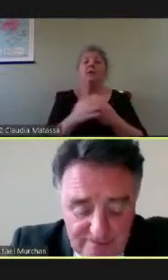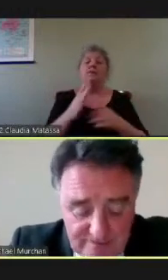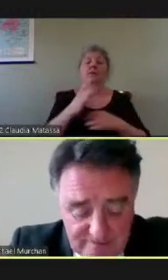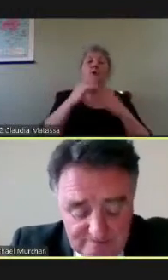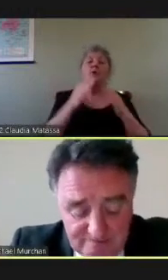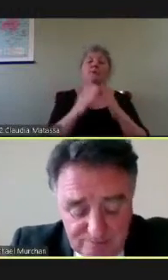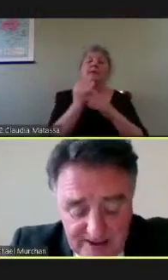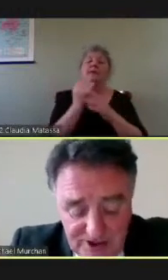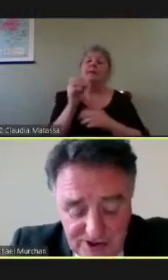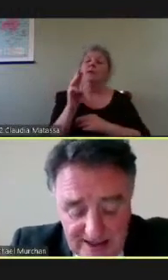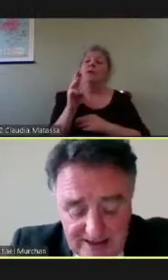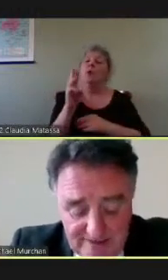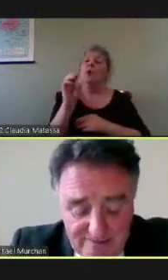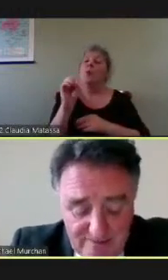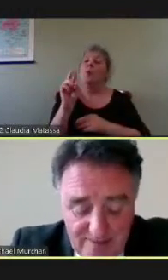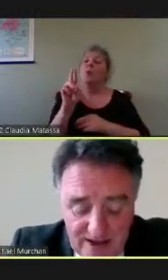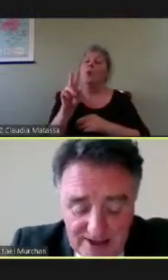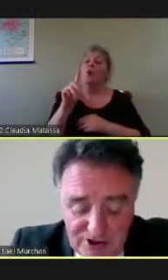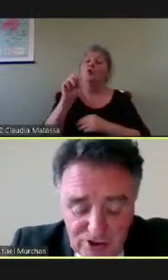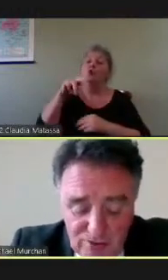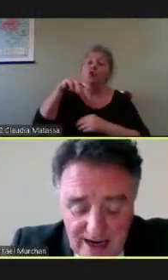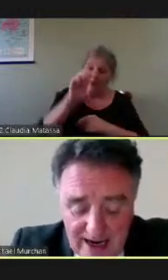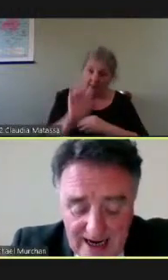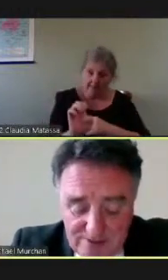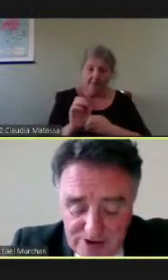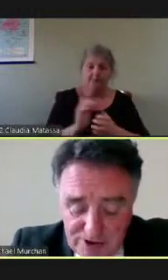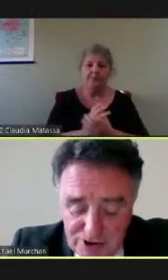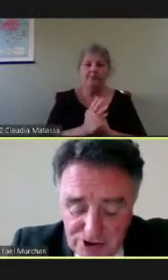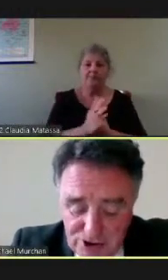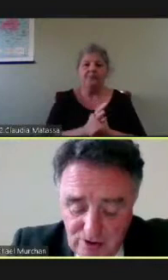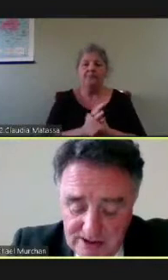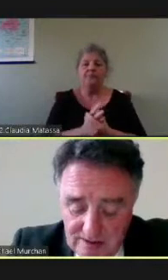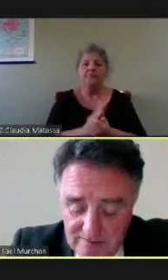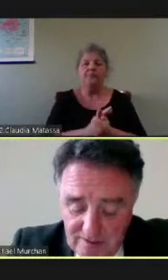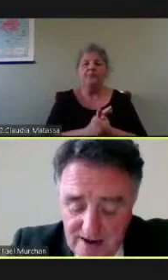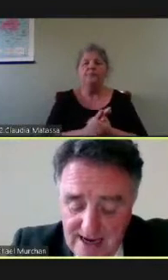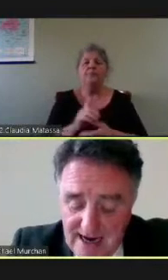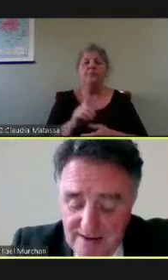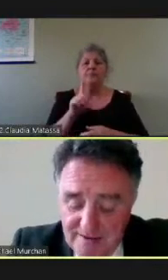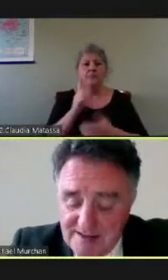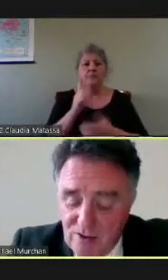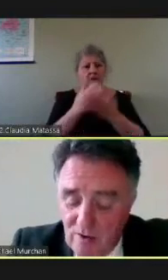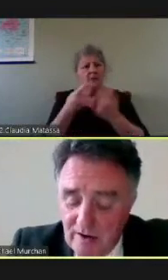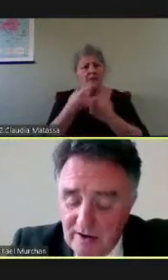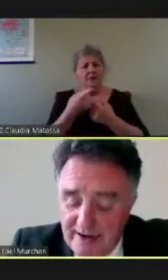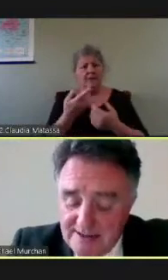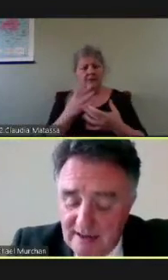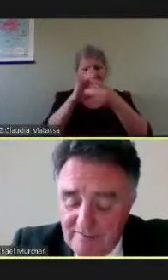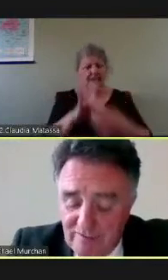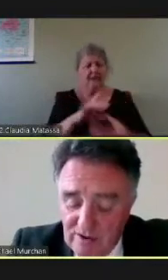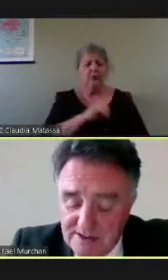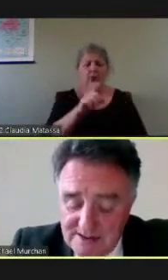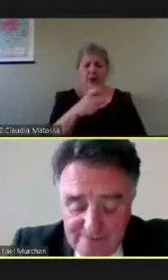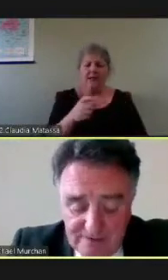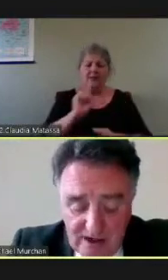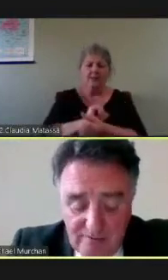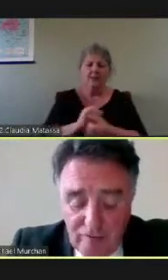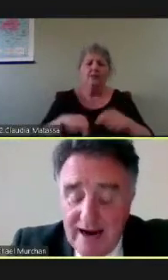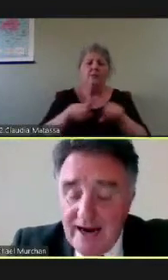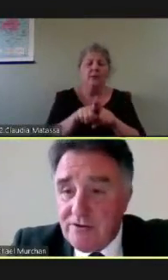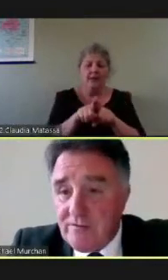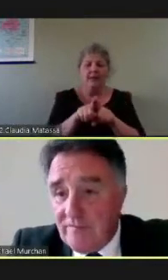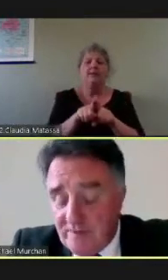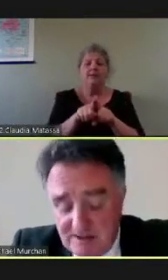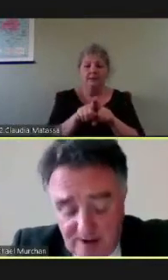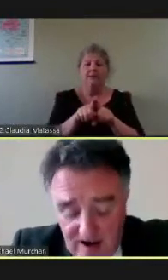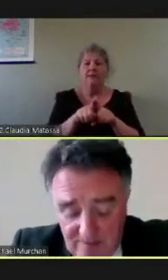Connecting for Life potentially may apply to ex-prisoners too, or some of them, and this coordinates and focused efforts of